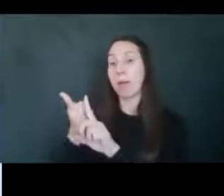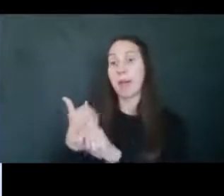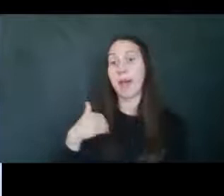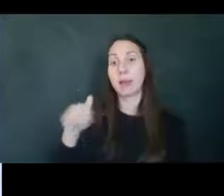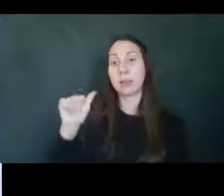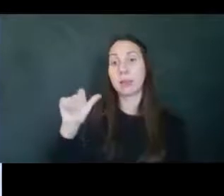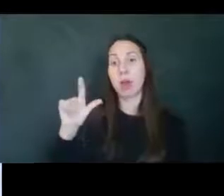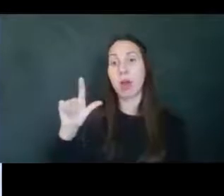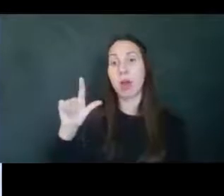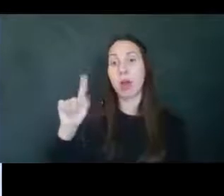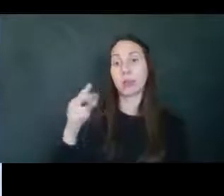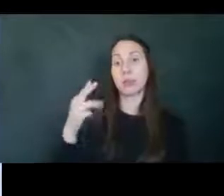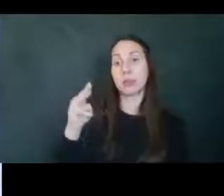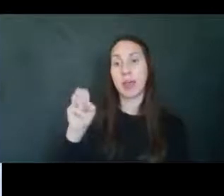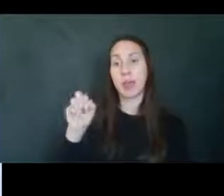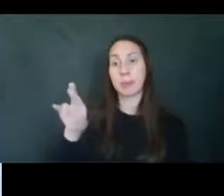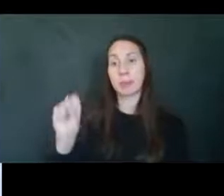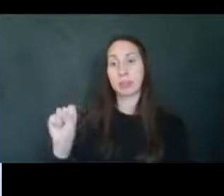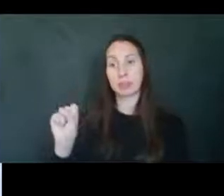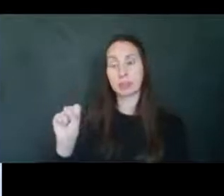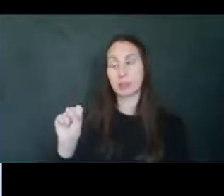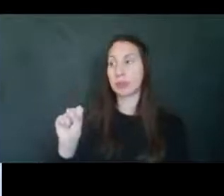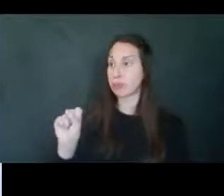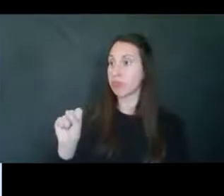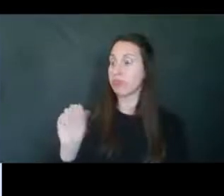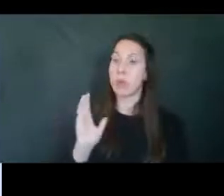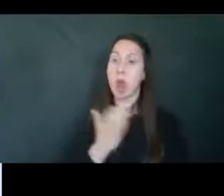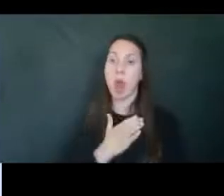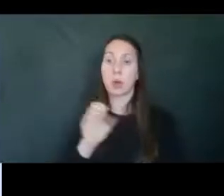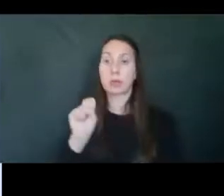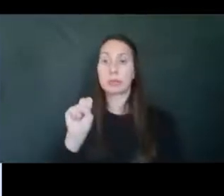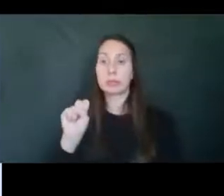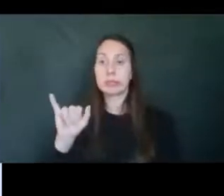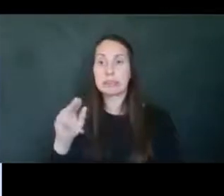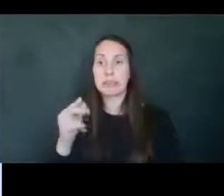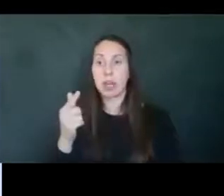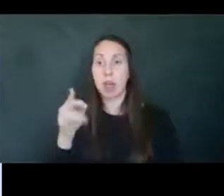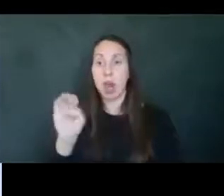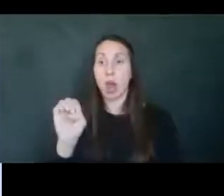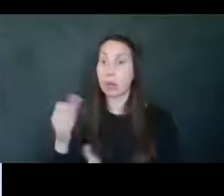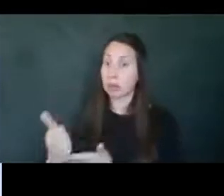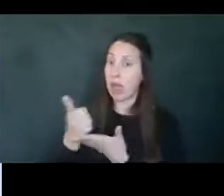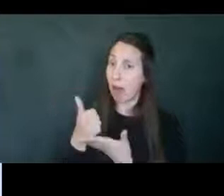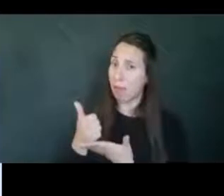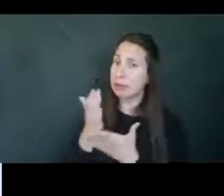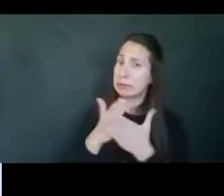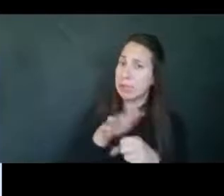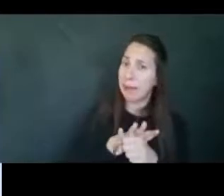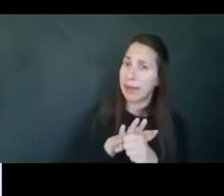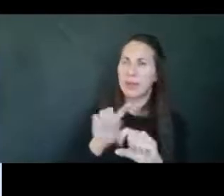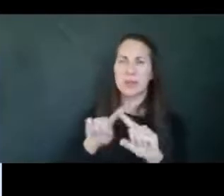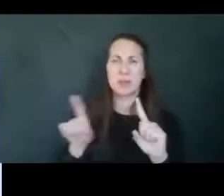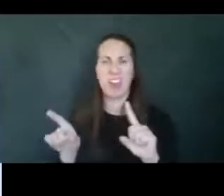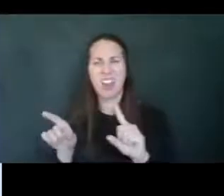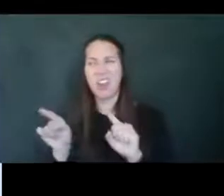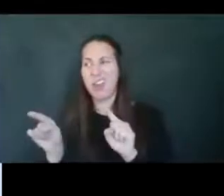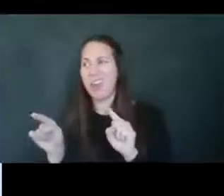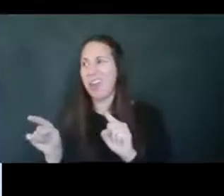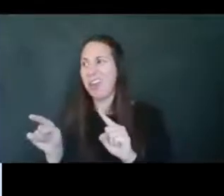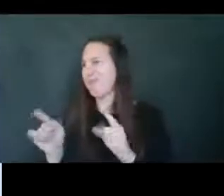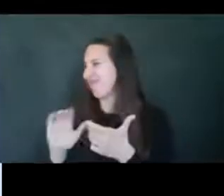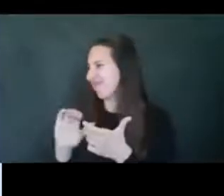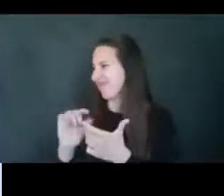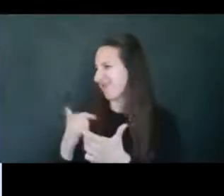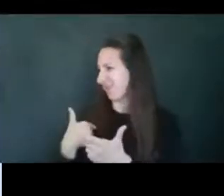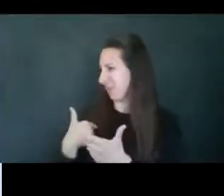been, helpful in some areas, but not in others. I don't know what I have in common with a young parent with a 3-year-old.